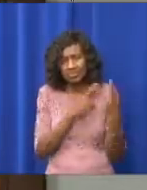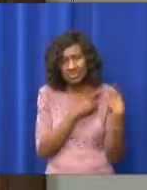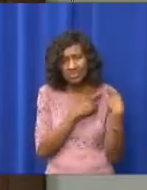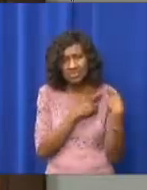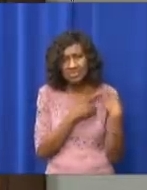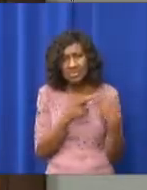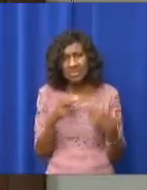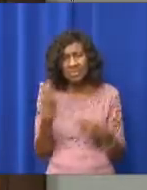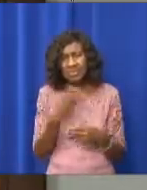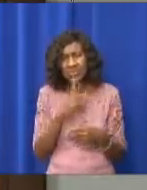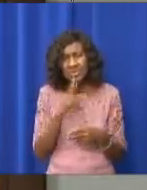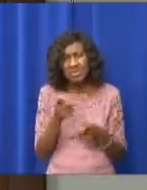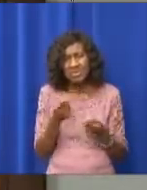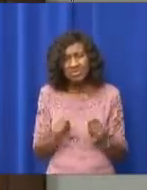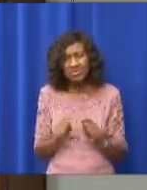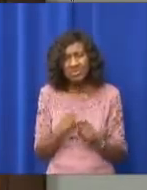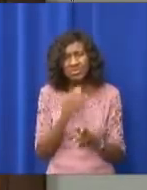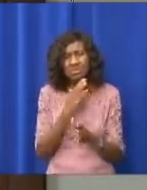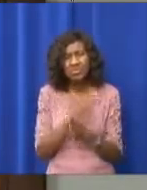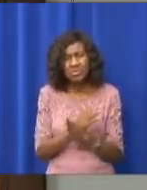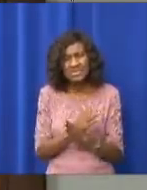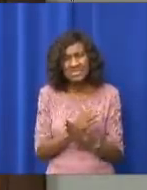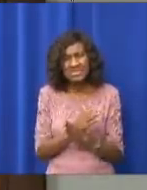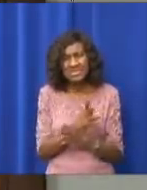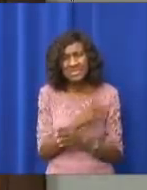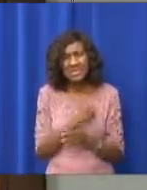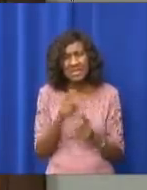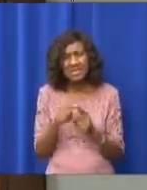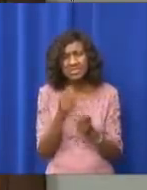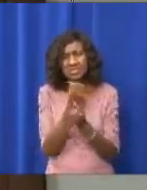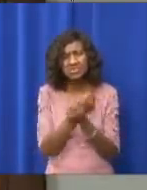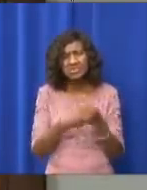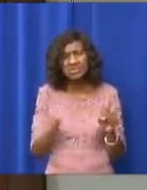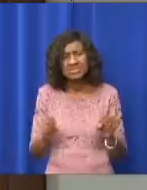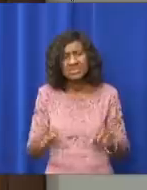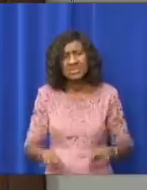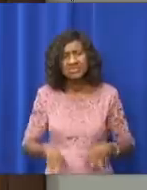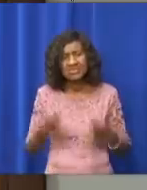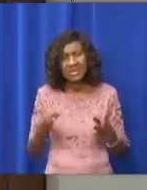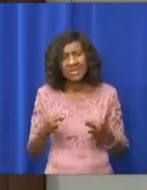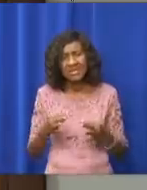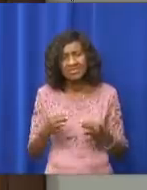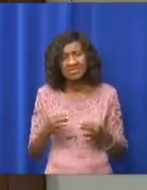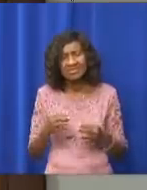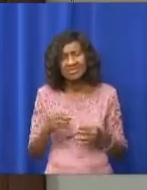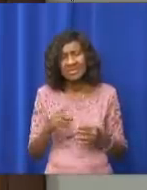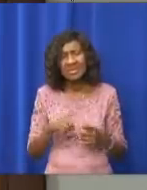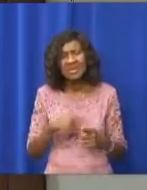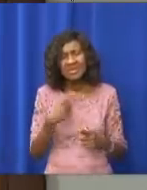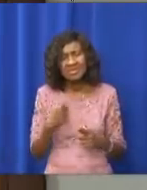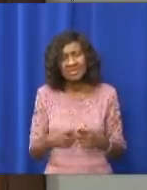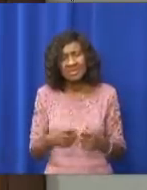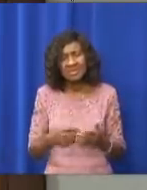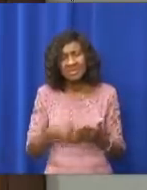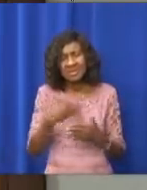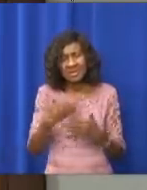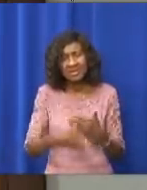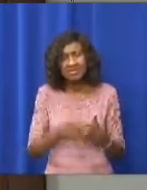save lives, understand what it's all about, and a couple of weeks' time, move towards getting back to normal,